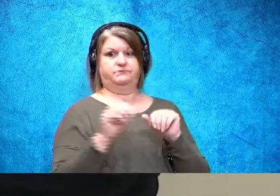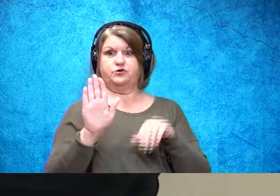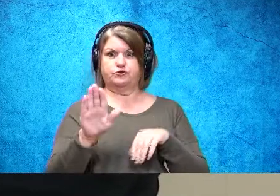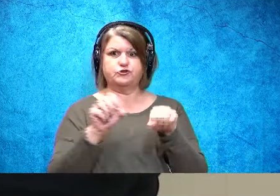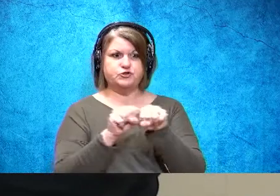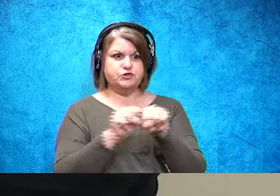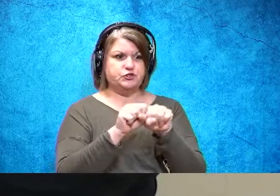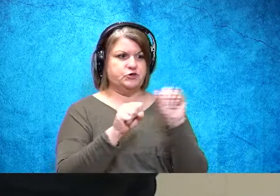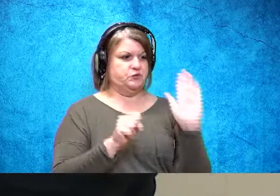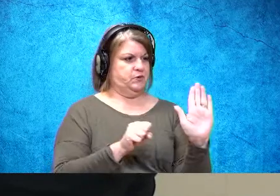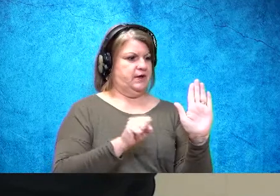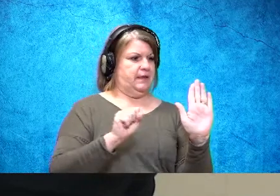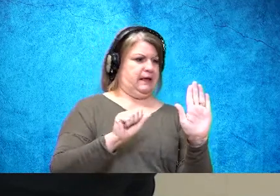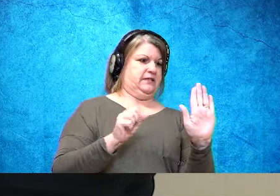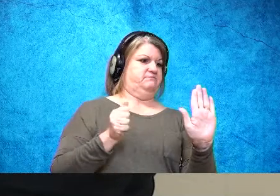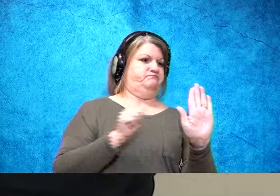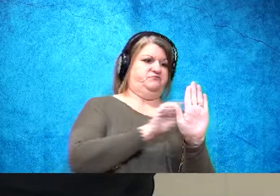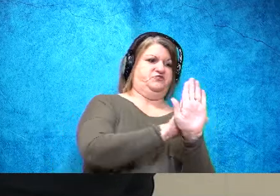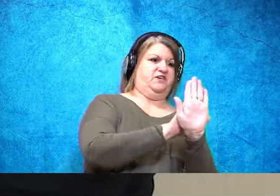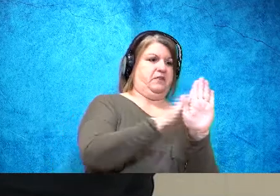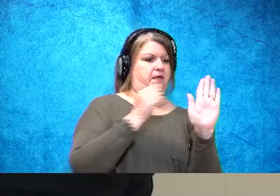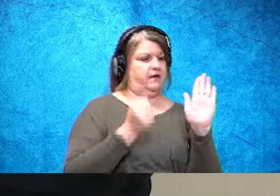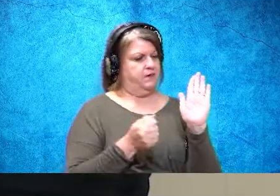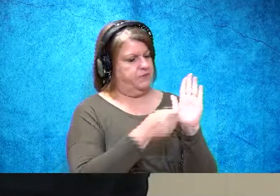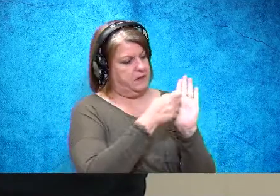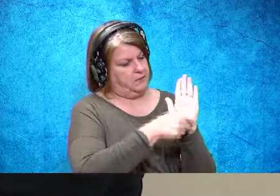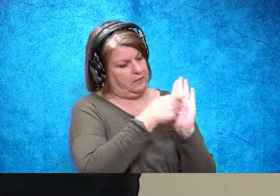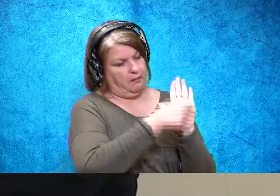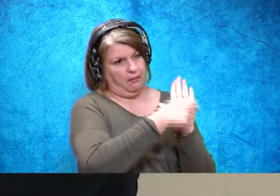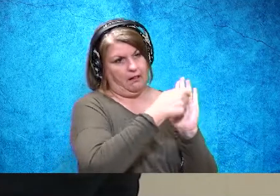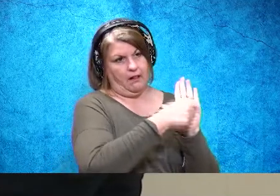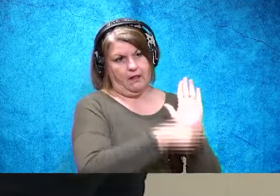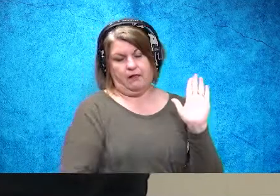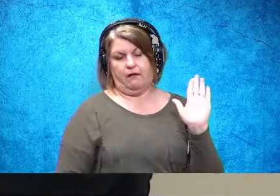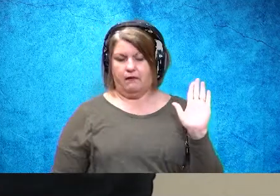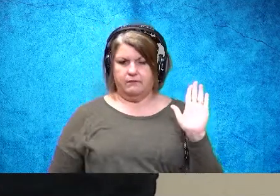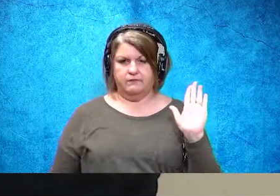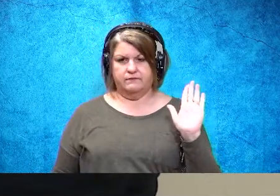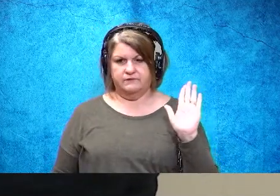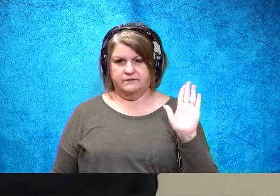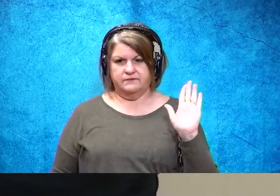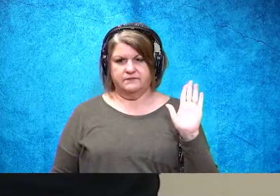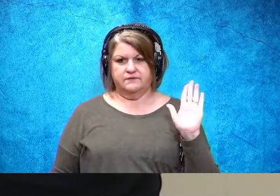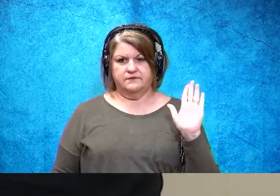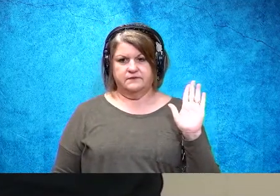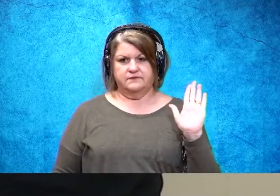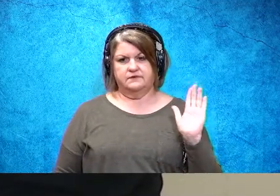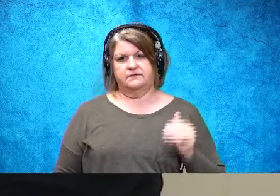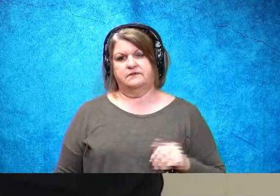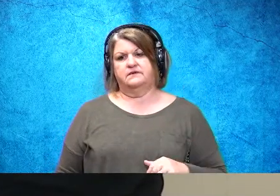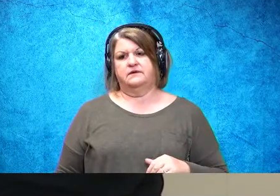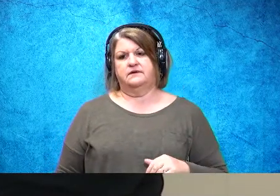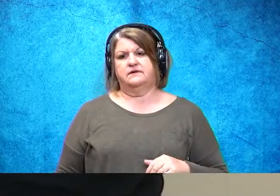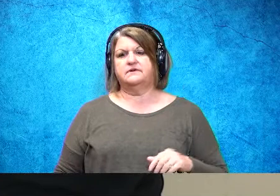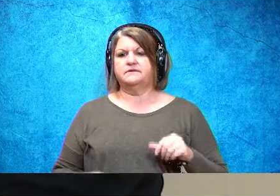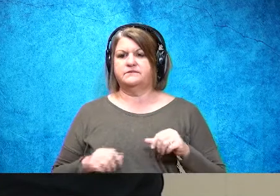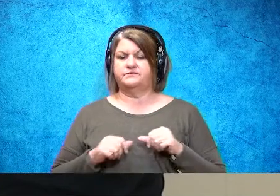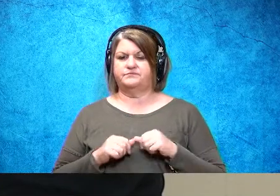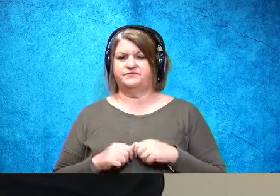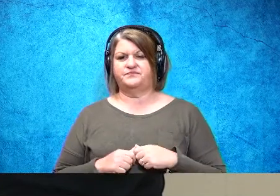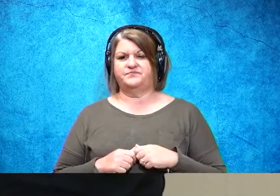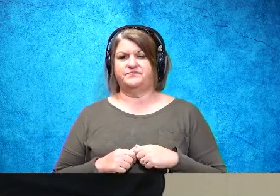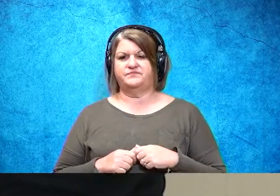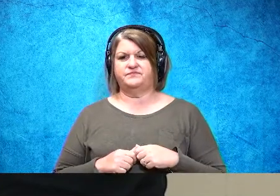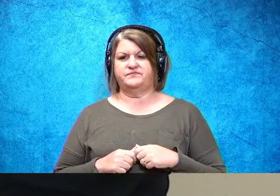right. You might even make your own texture plates. I'm going to show you how. I'm just going to keep moving this around until I color in